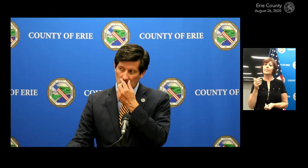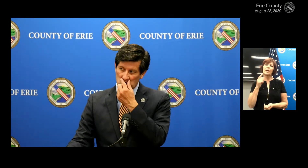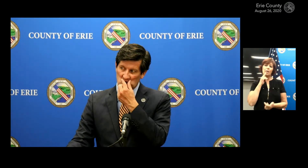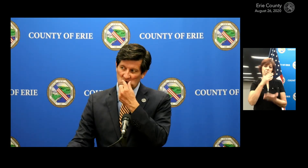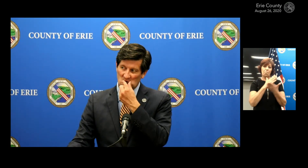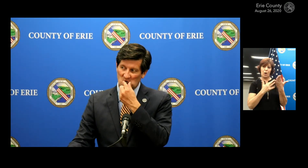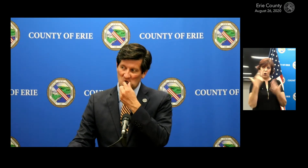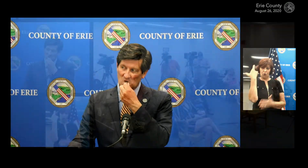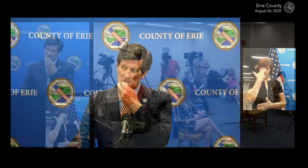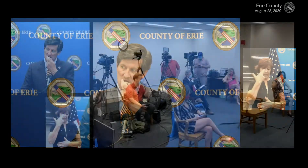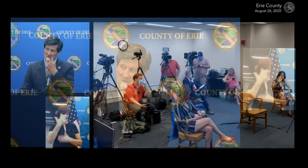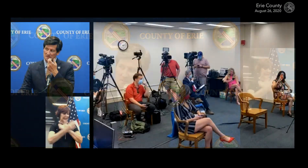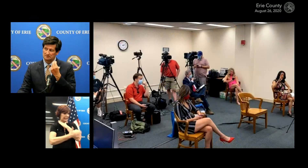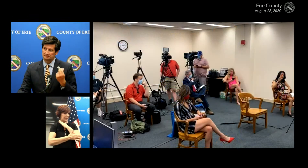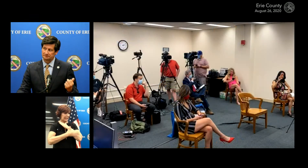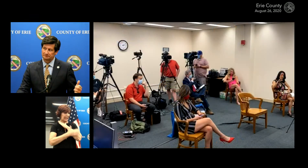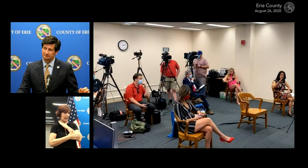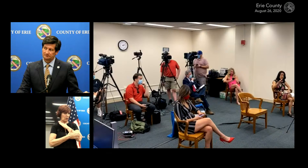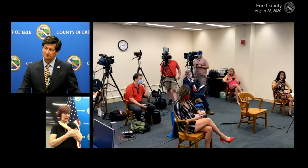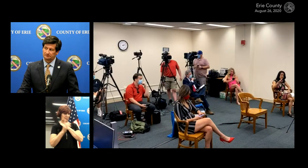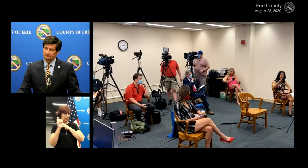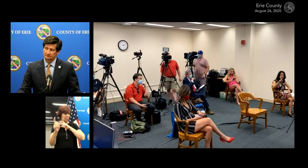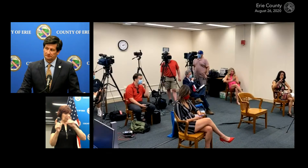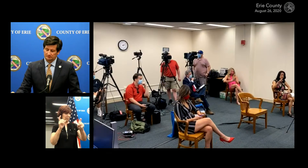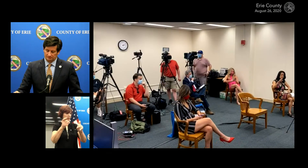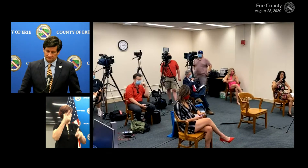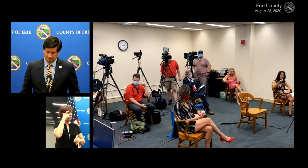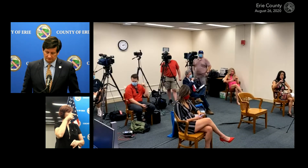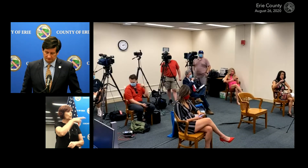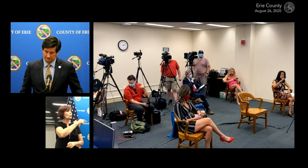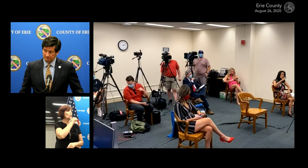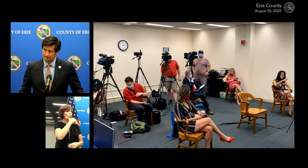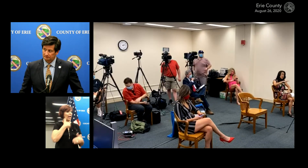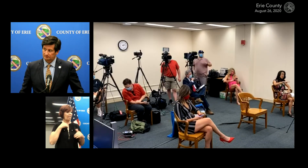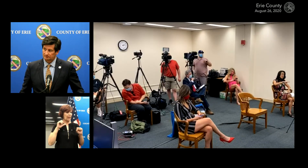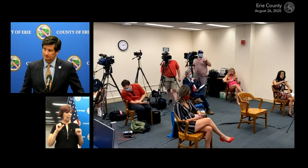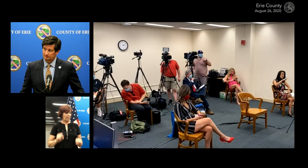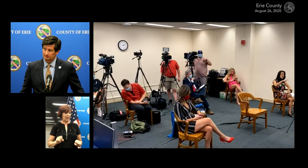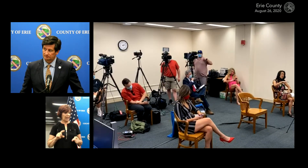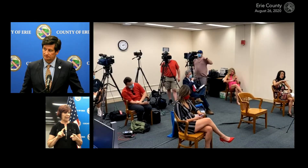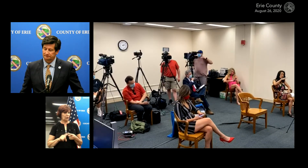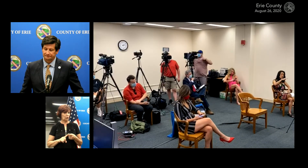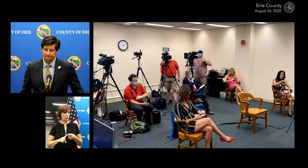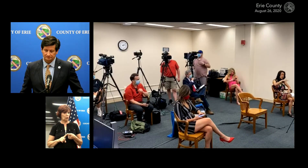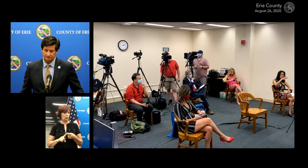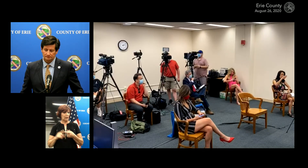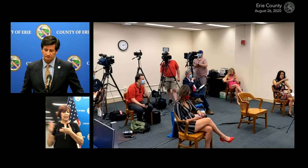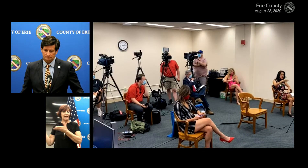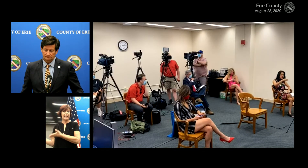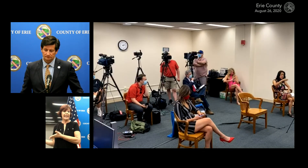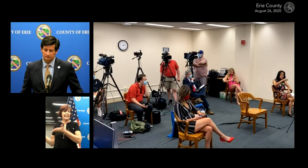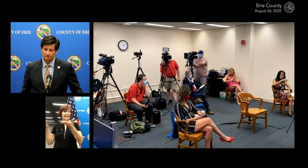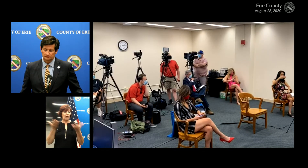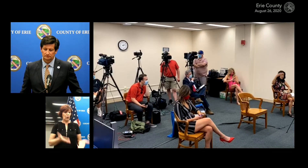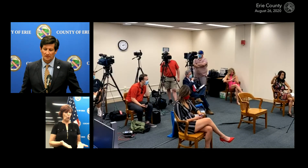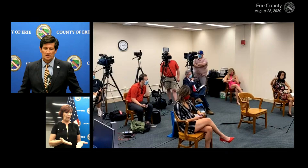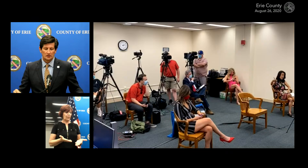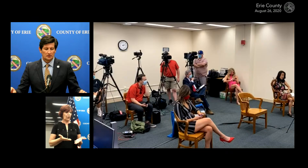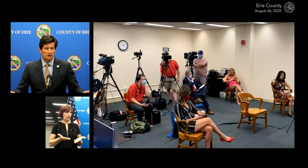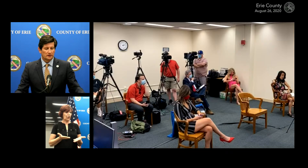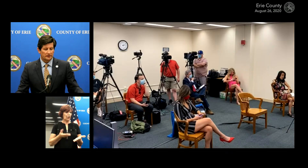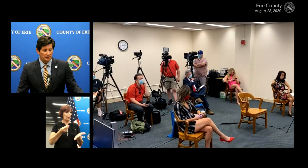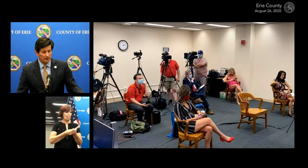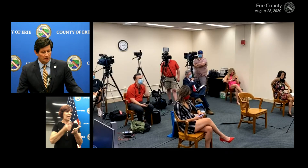part of the reason the county can make this money available because you guys don't have the ability to carry over the federal stimulus money to next year for